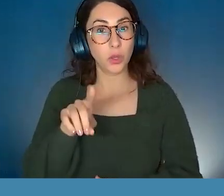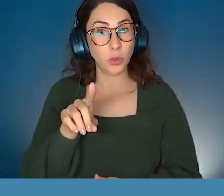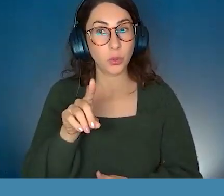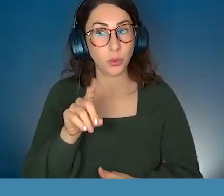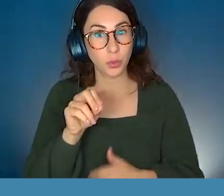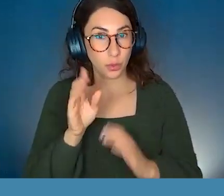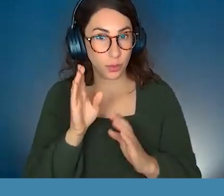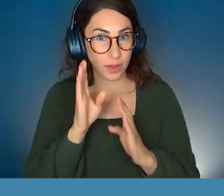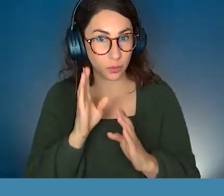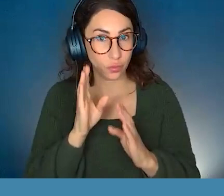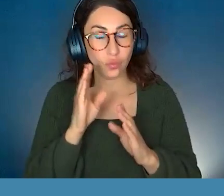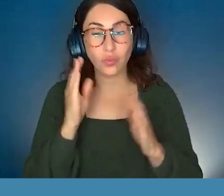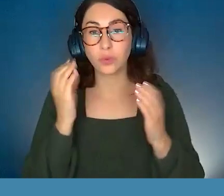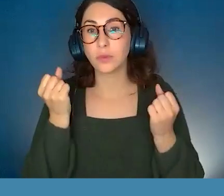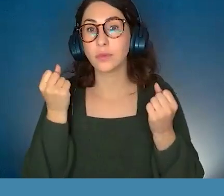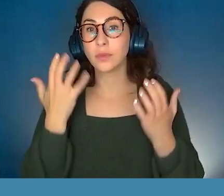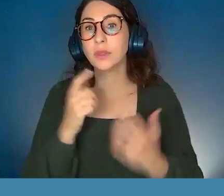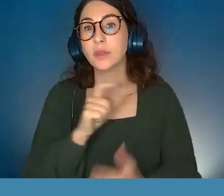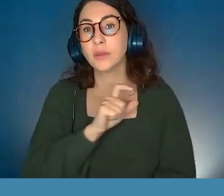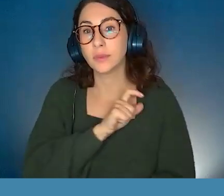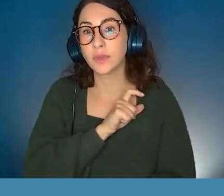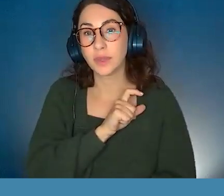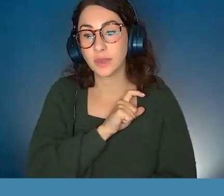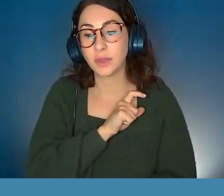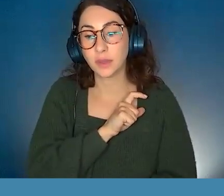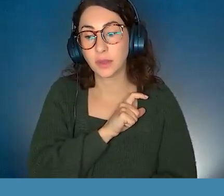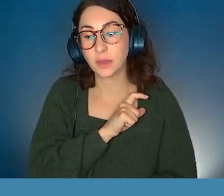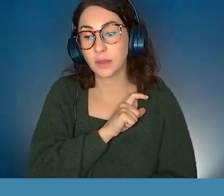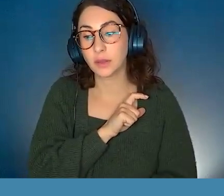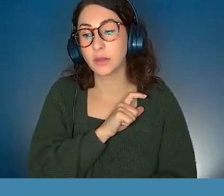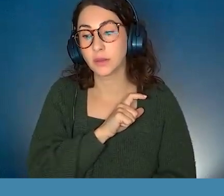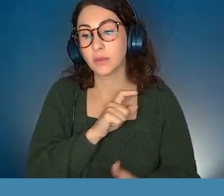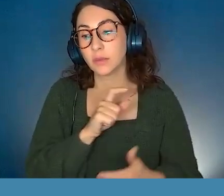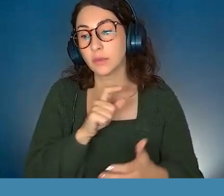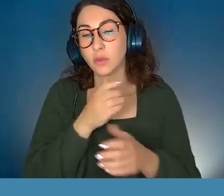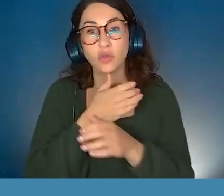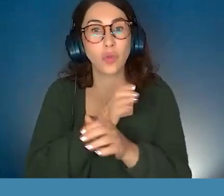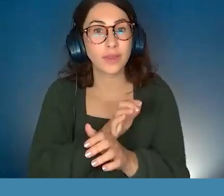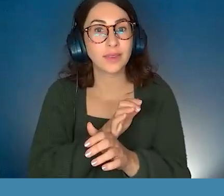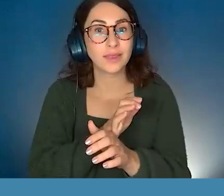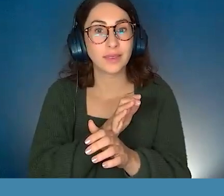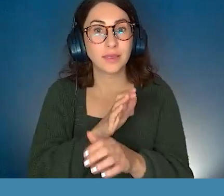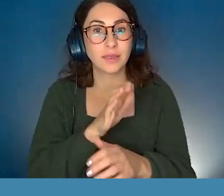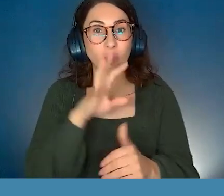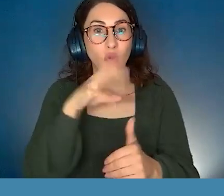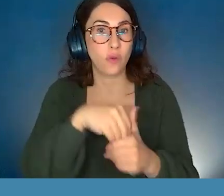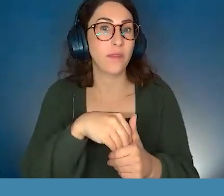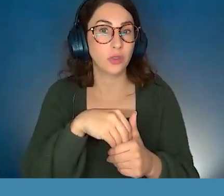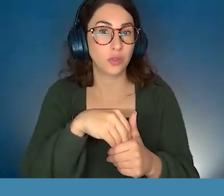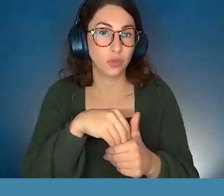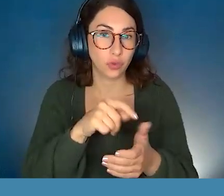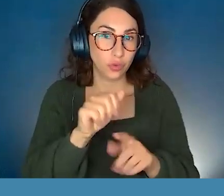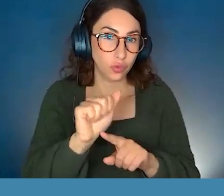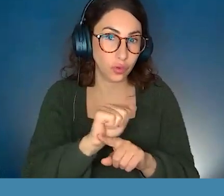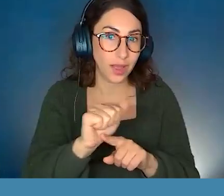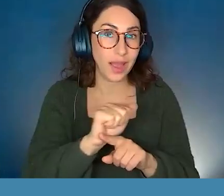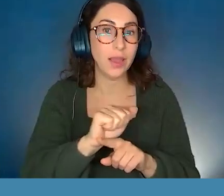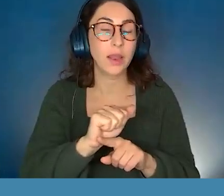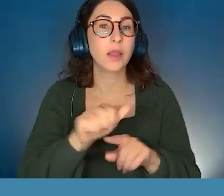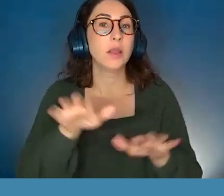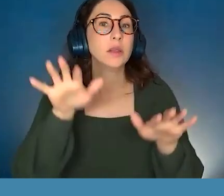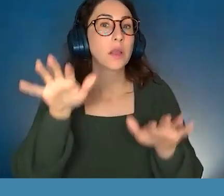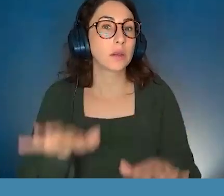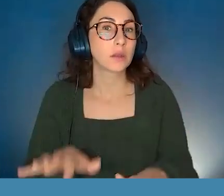of the police departments do like crisis intervention training, de-escalation training, and things